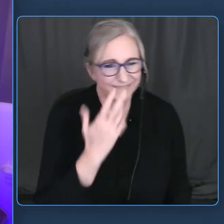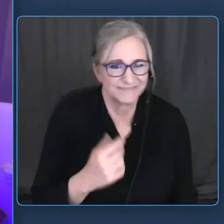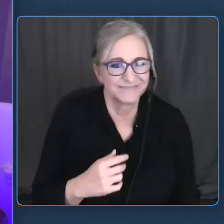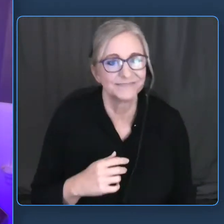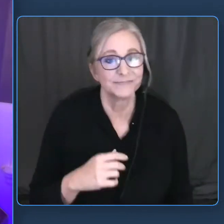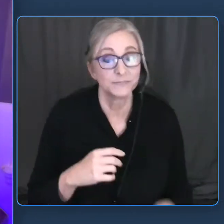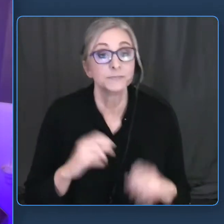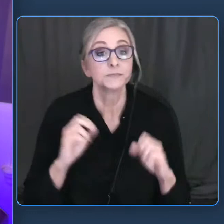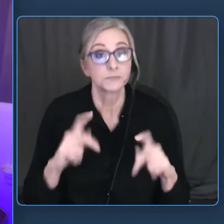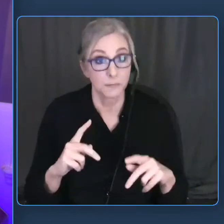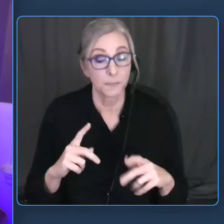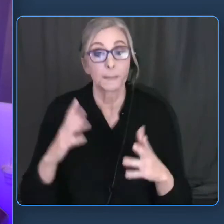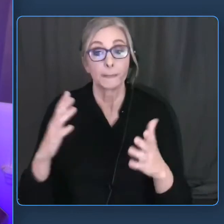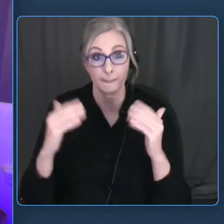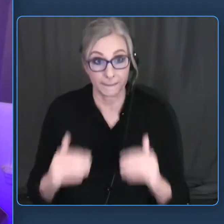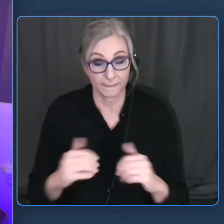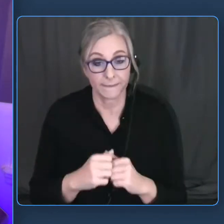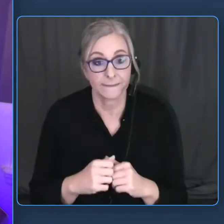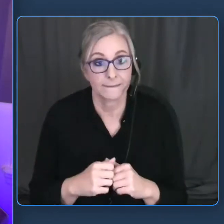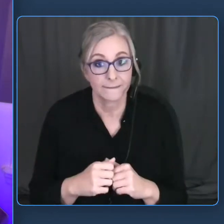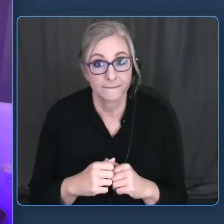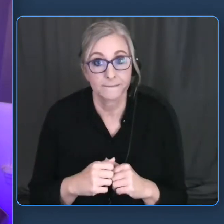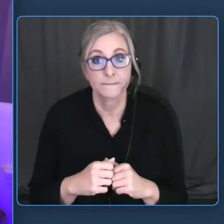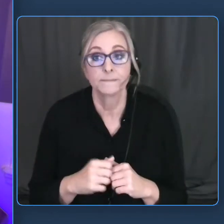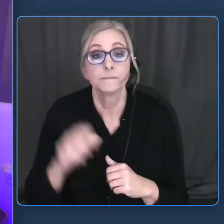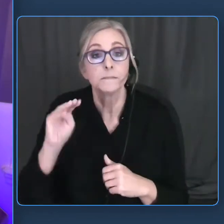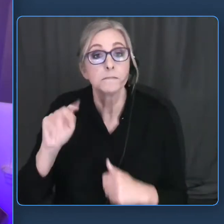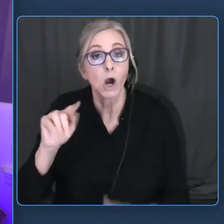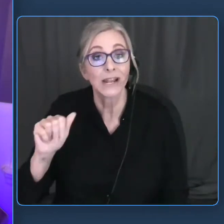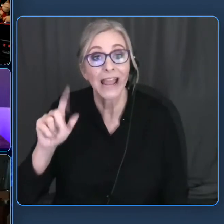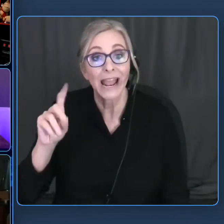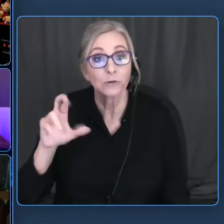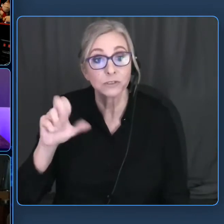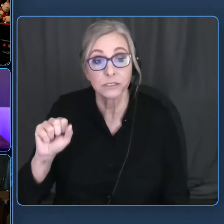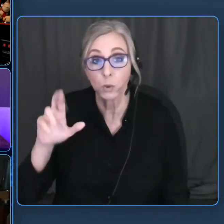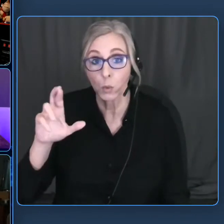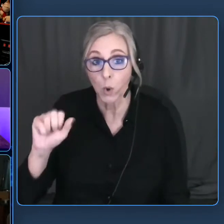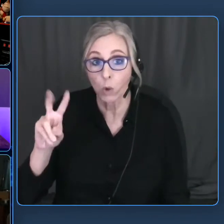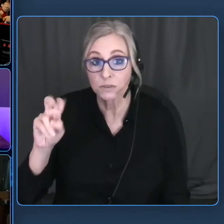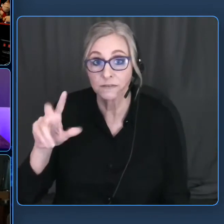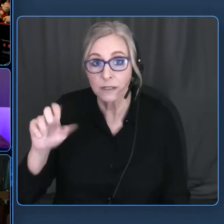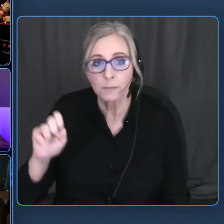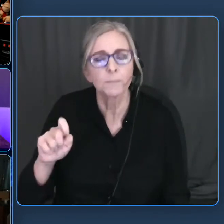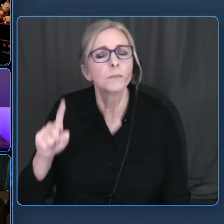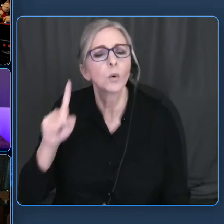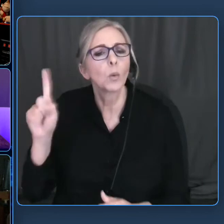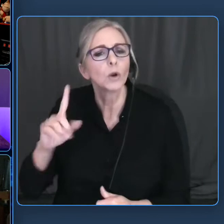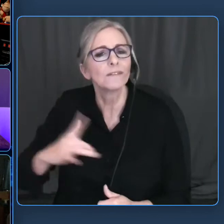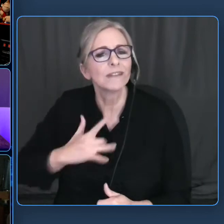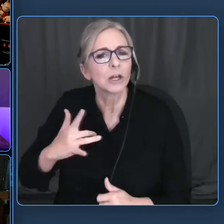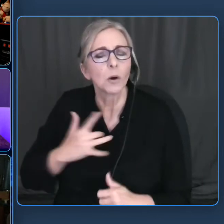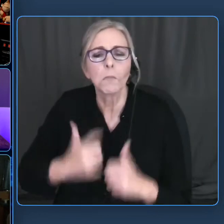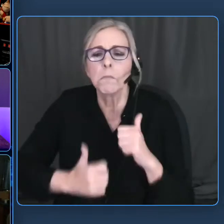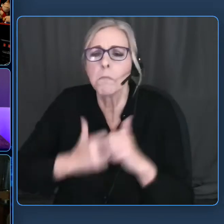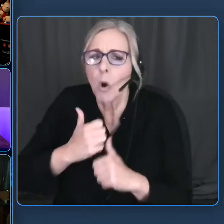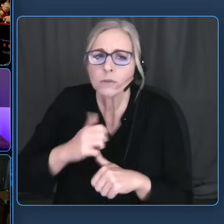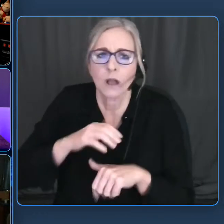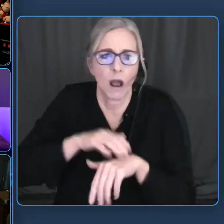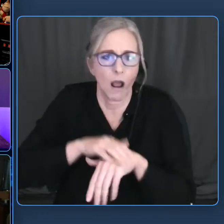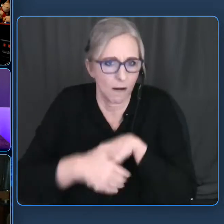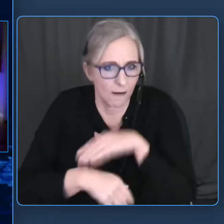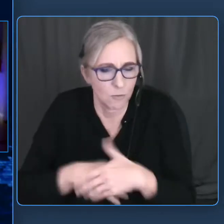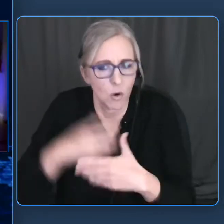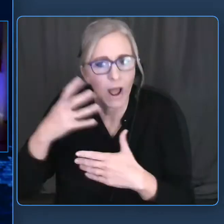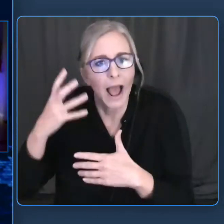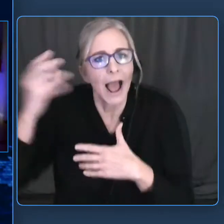Okay, let's go ahead to the next question. Marty Anderson from Roseville, where do you feel the most uncomfortable while out in